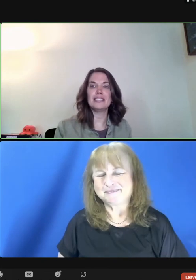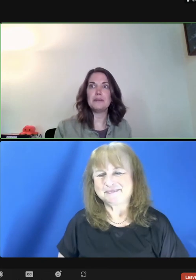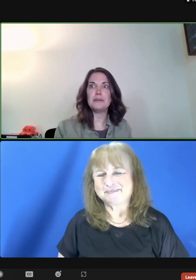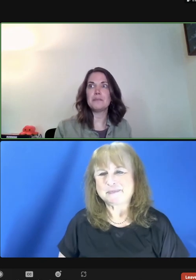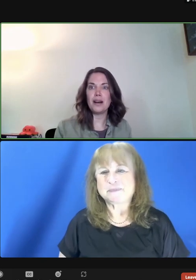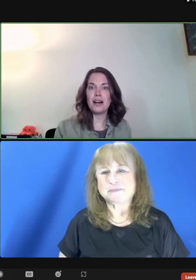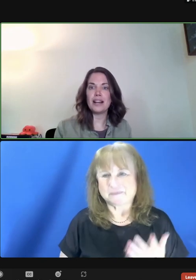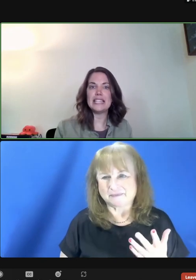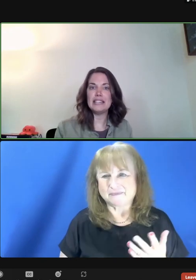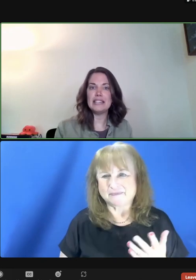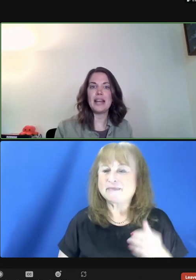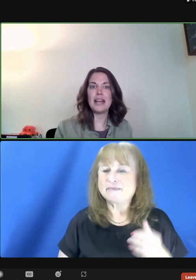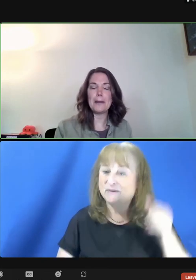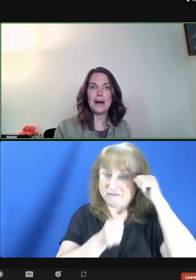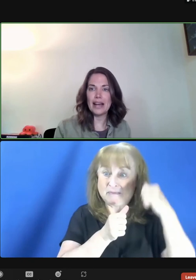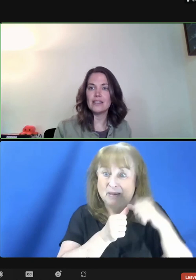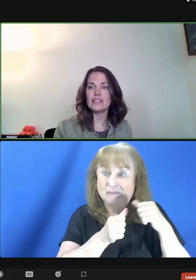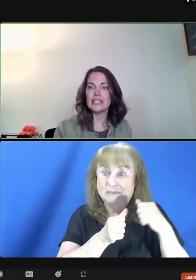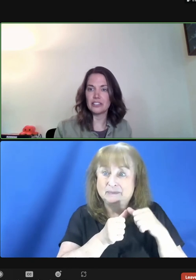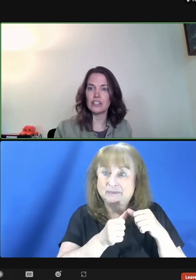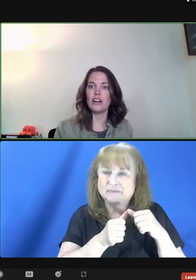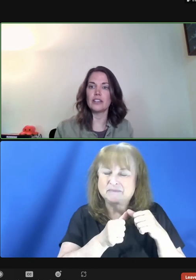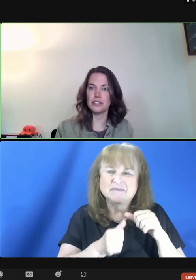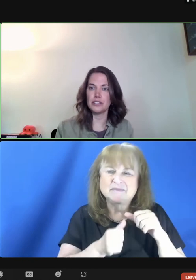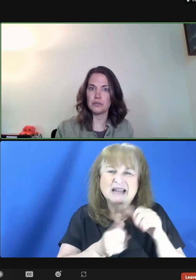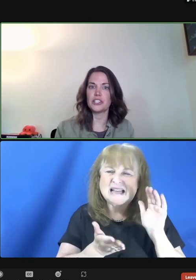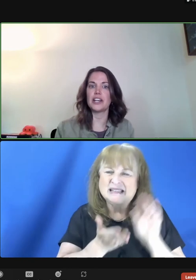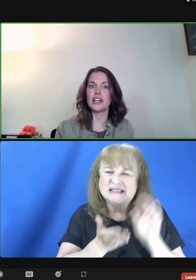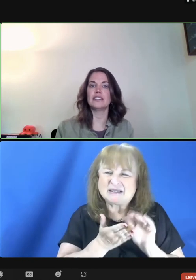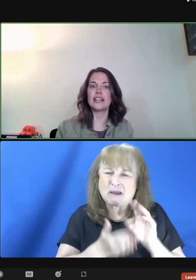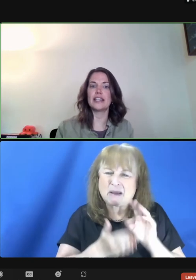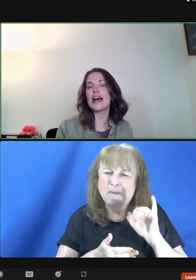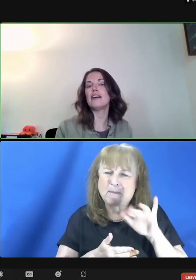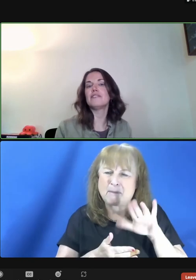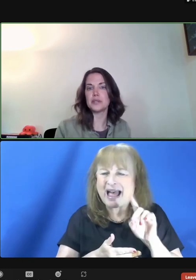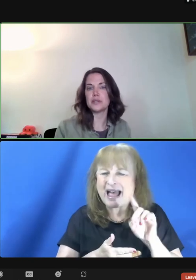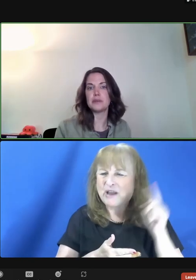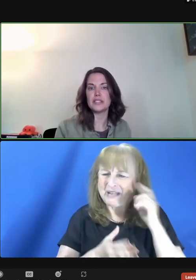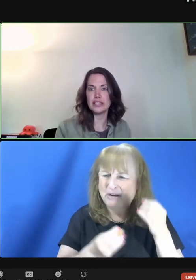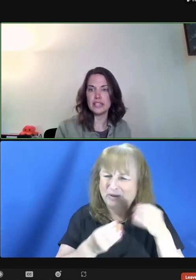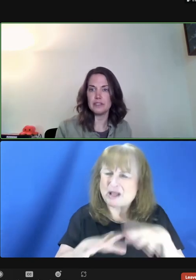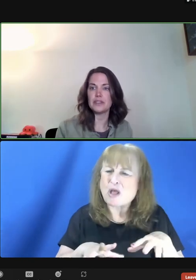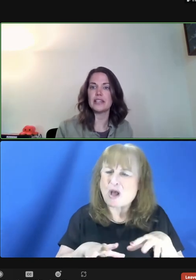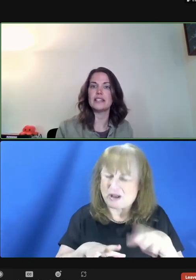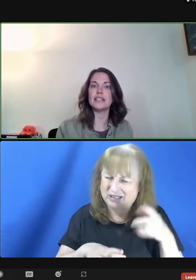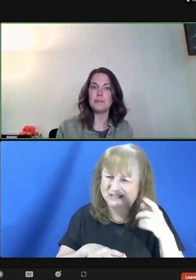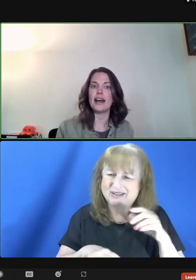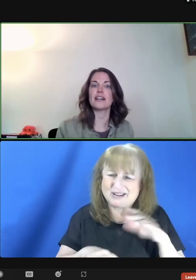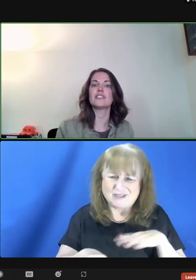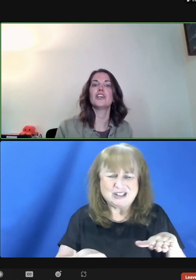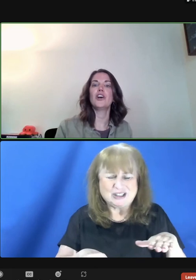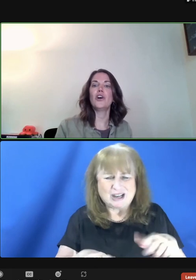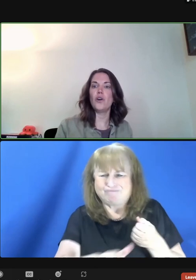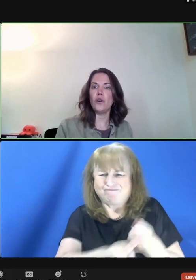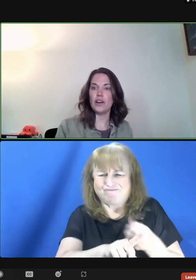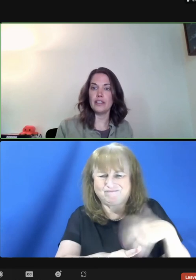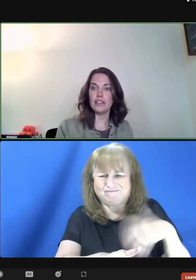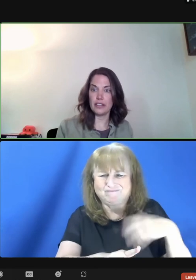So even keeping in mind, even a mild hearing loss for a child can have sometimes a significant